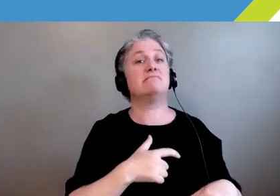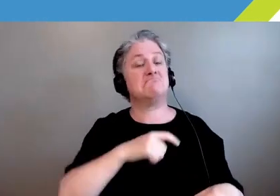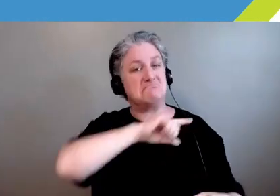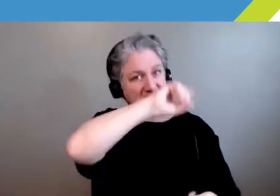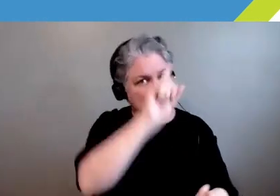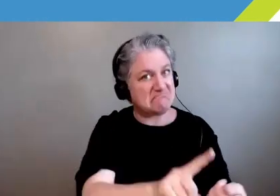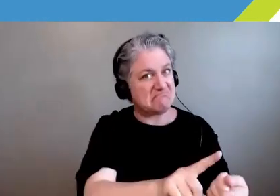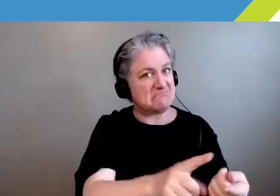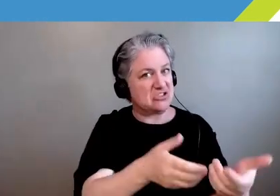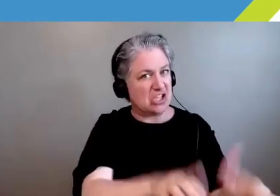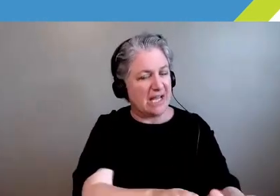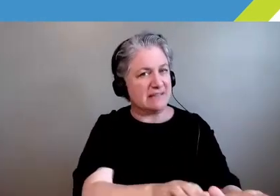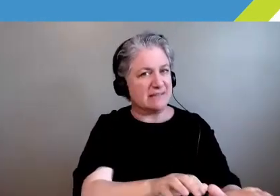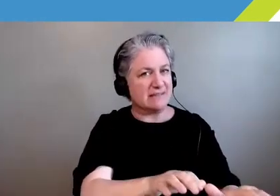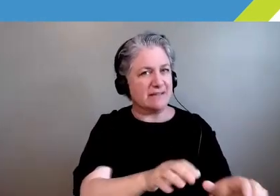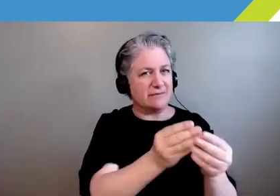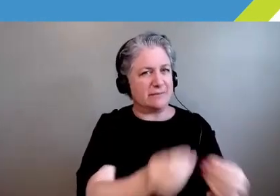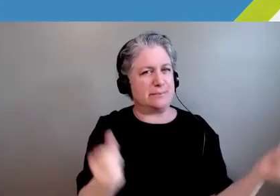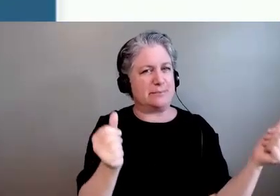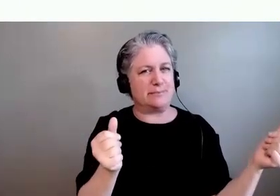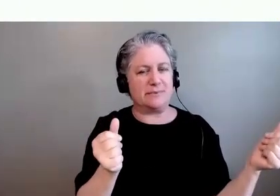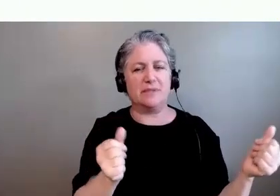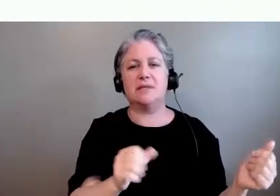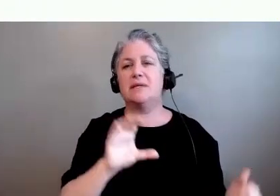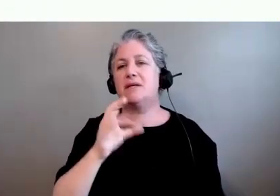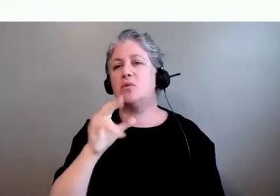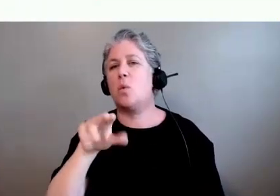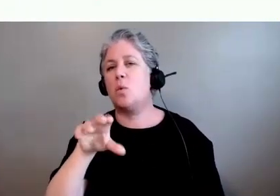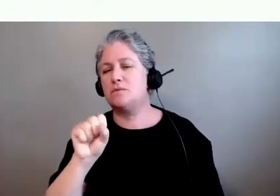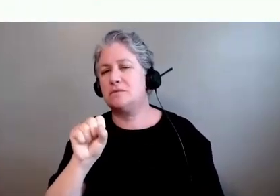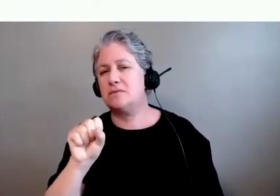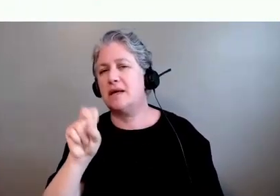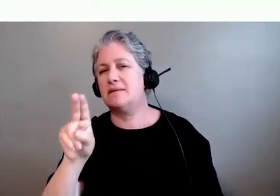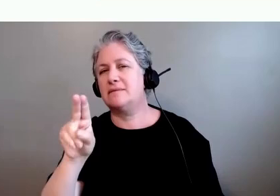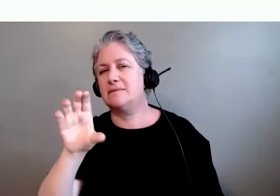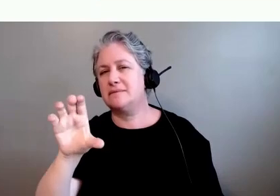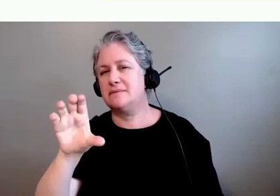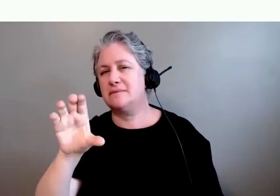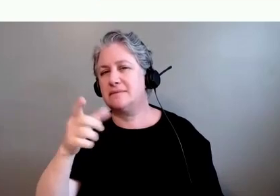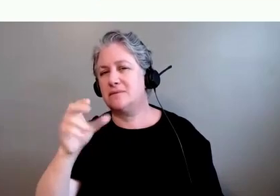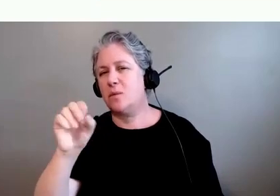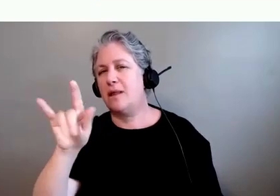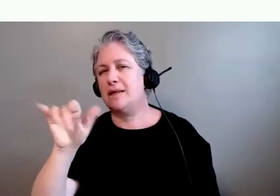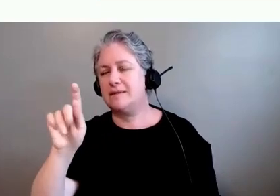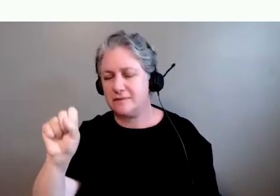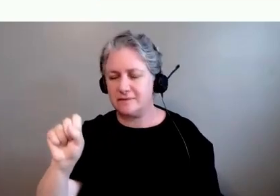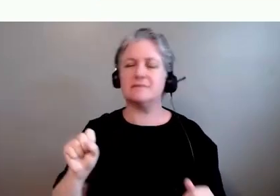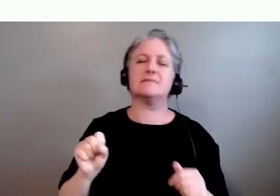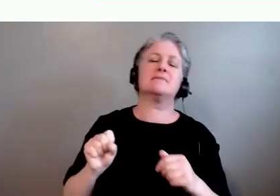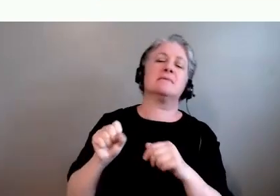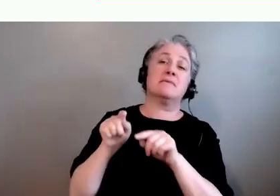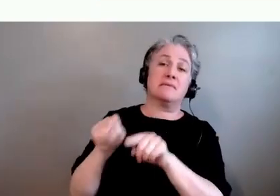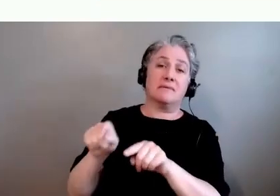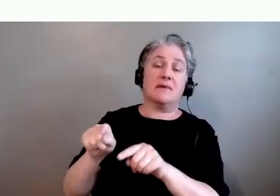patients. We found a similar effect size between patients with Crohn's disease and ulcerative colitis, and we also saw a benefit in the smaller subset of patients